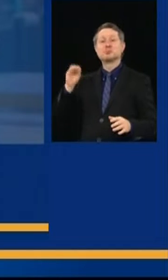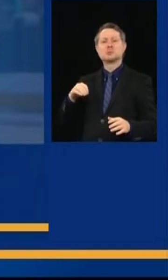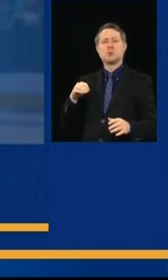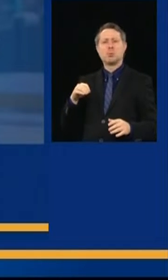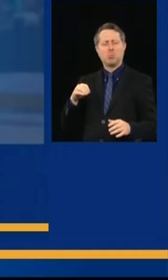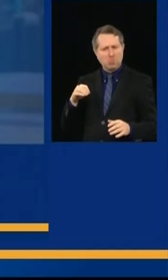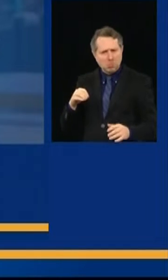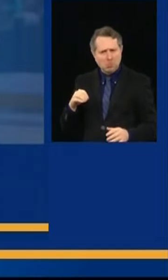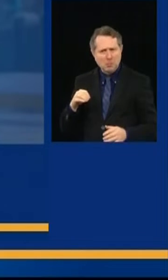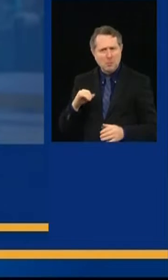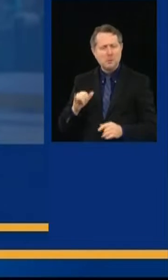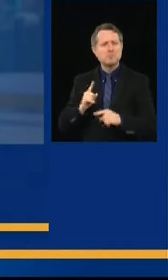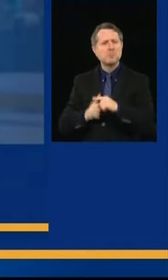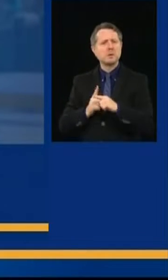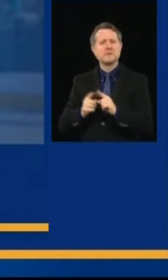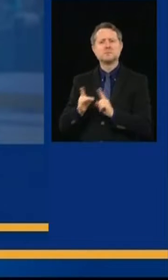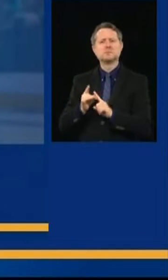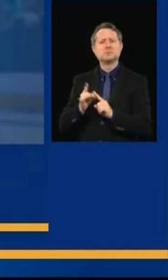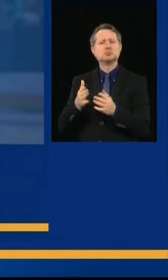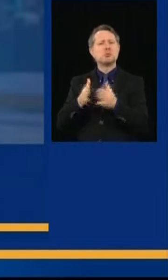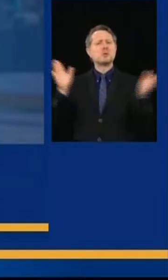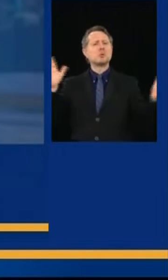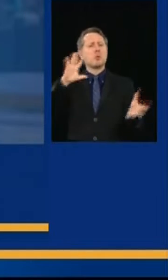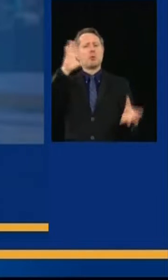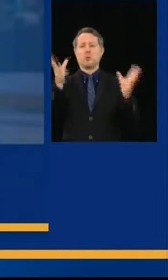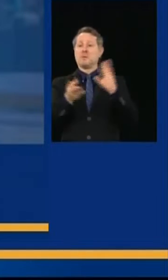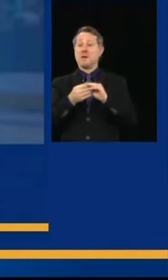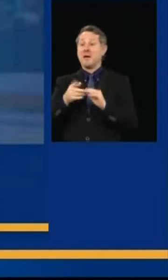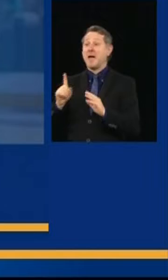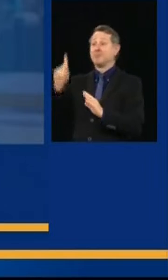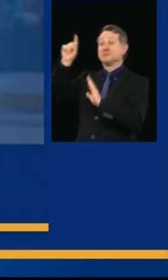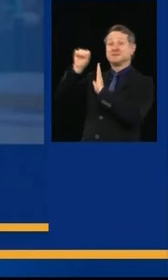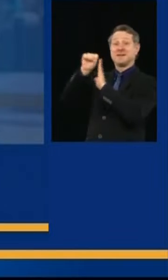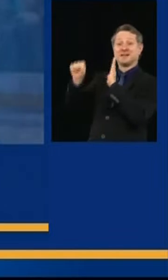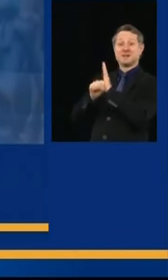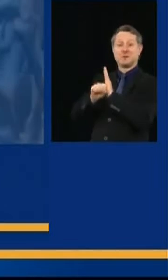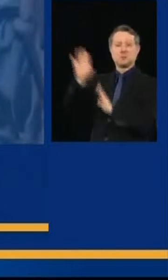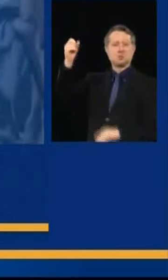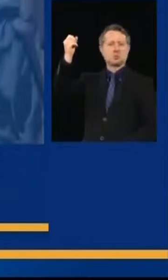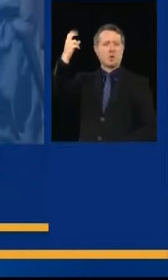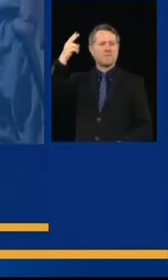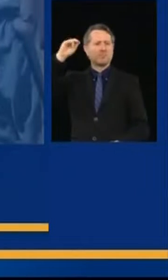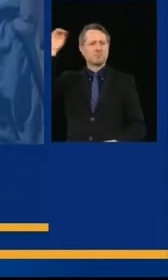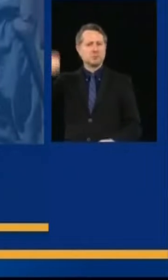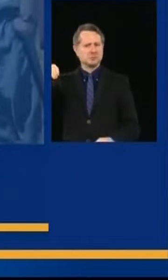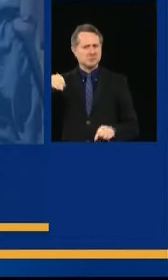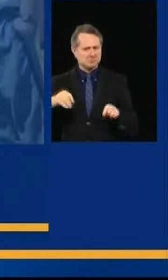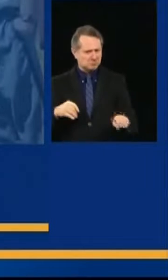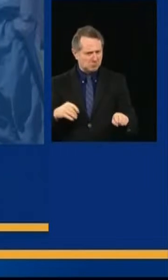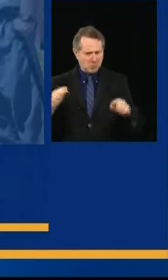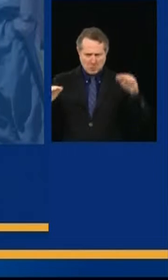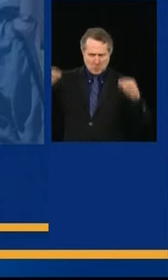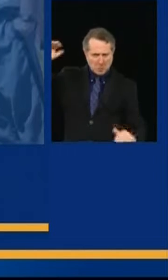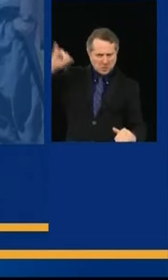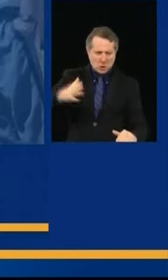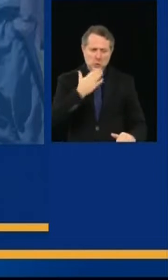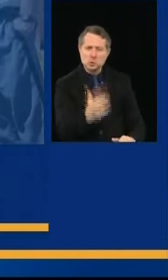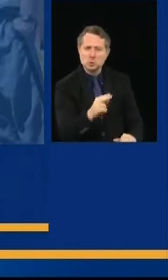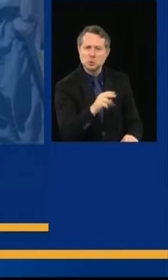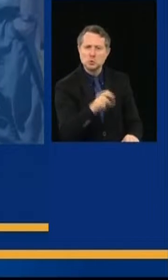general population upstate New York of about 12%. So that's also very good news. And then we